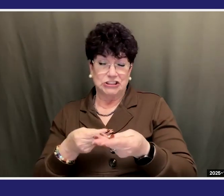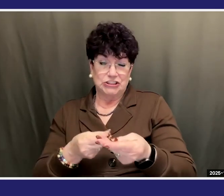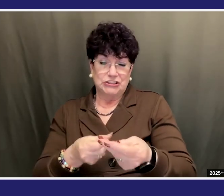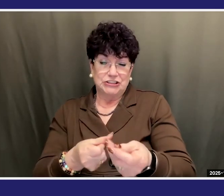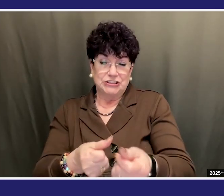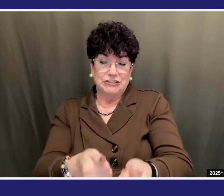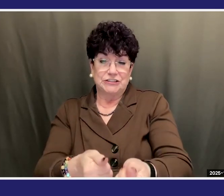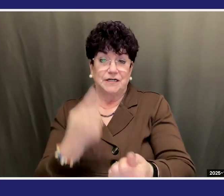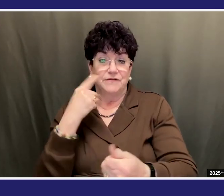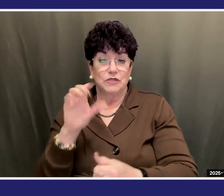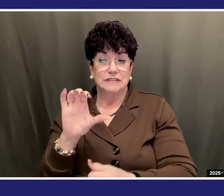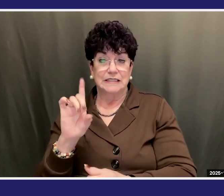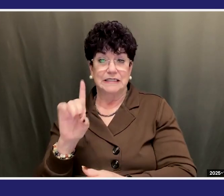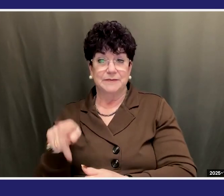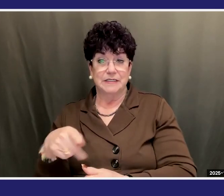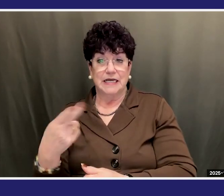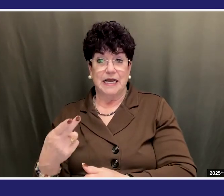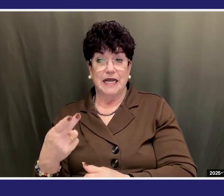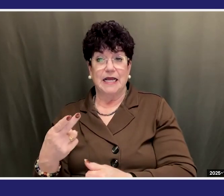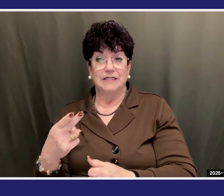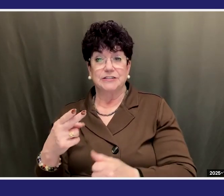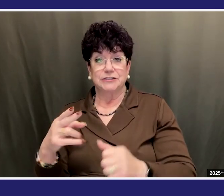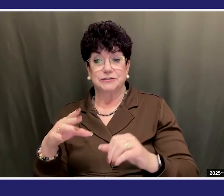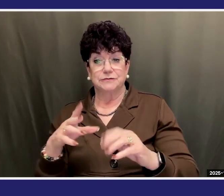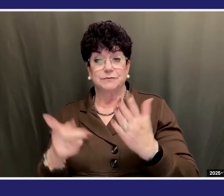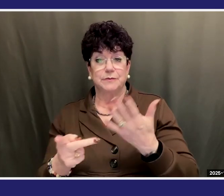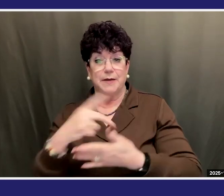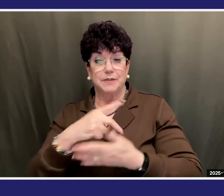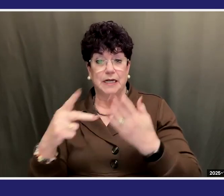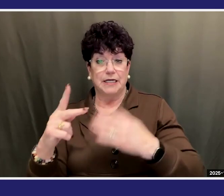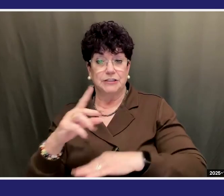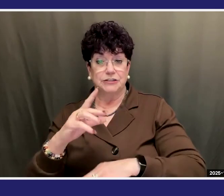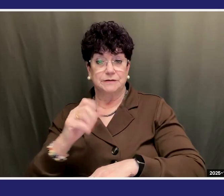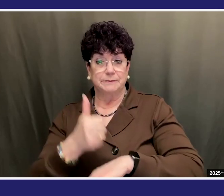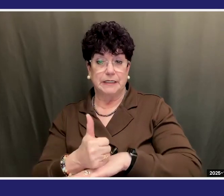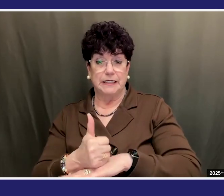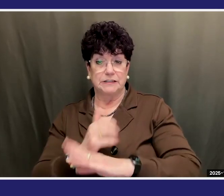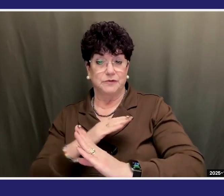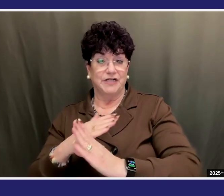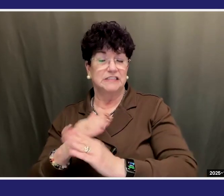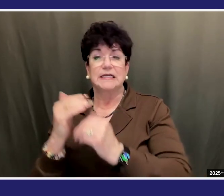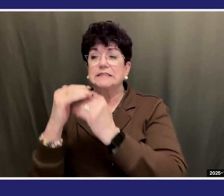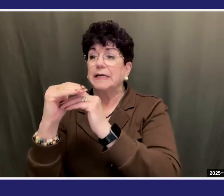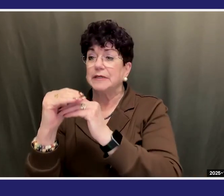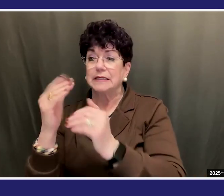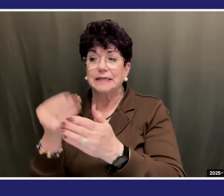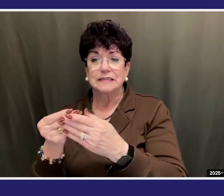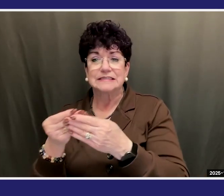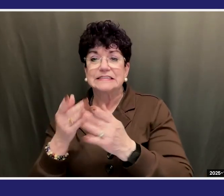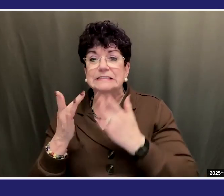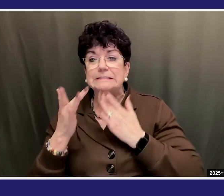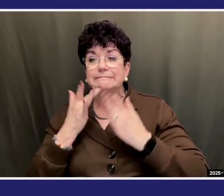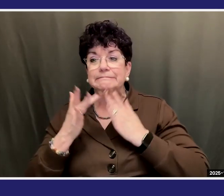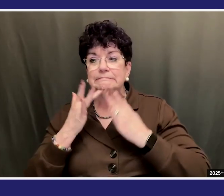for CDPH population-based prevention is limited. It's not enough to really think